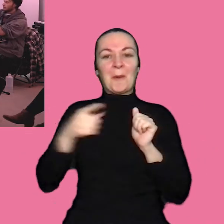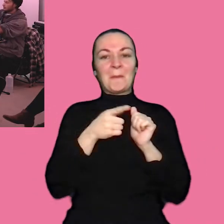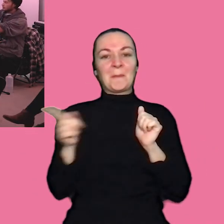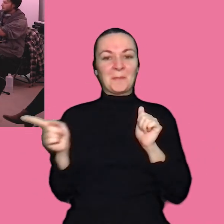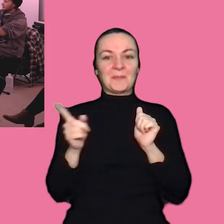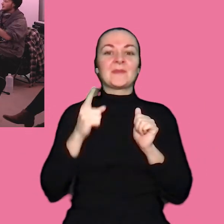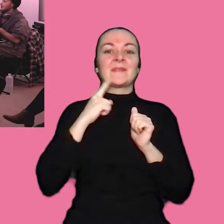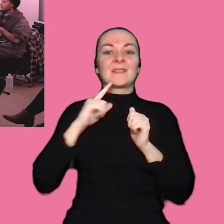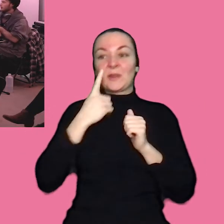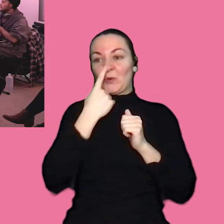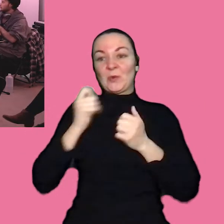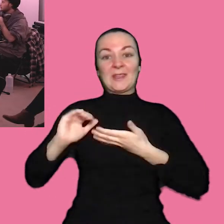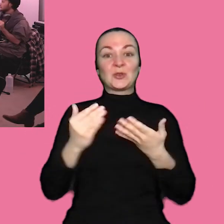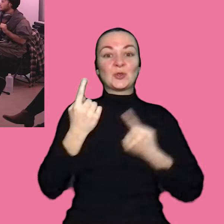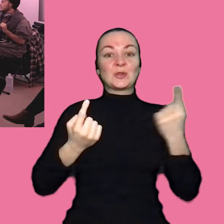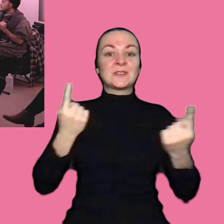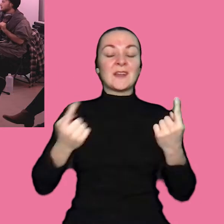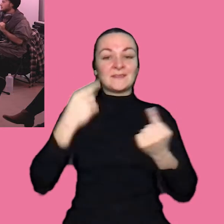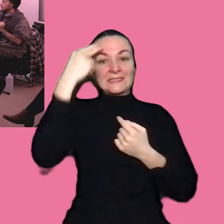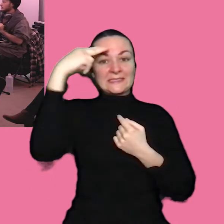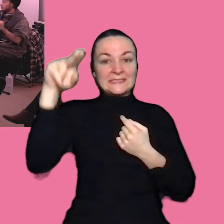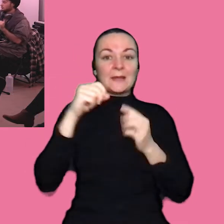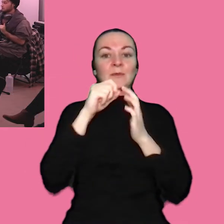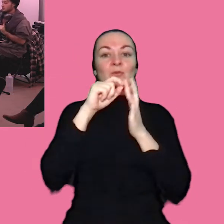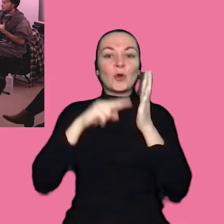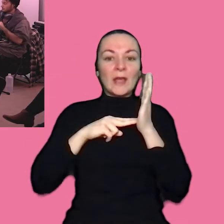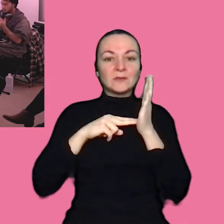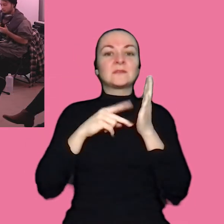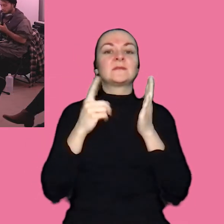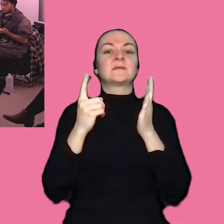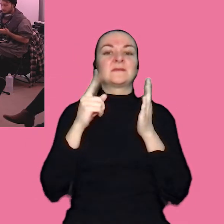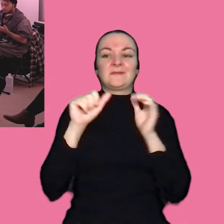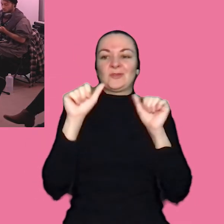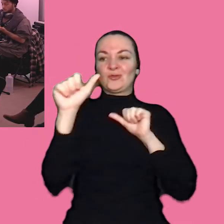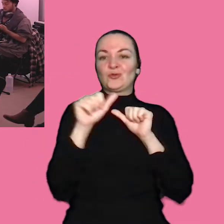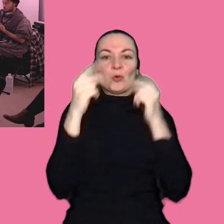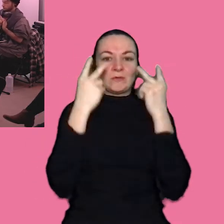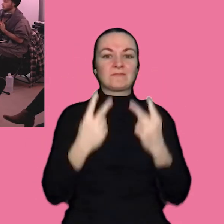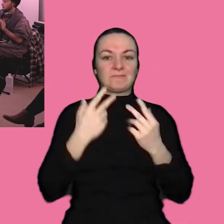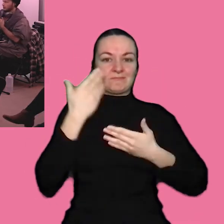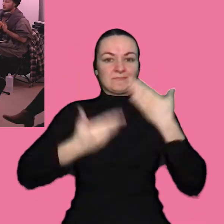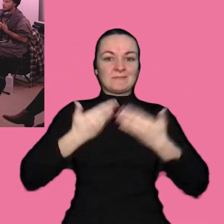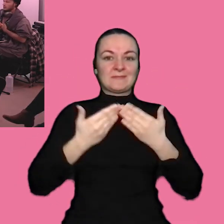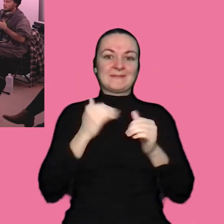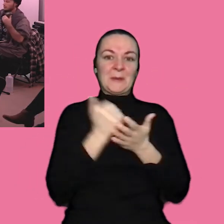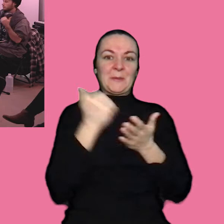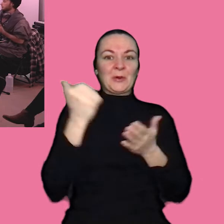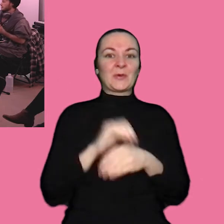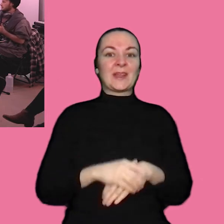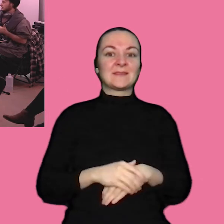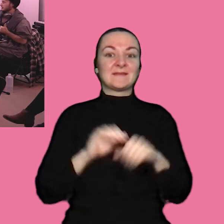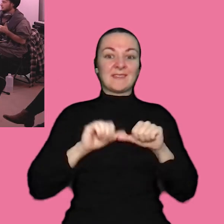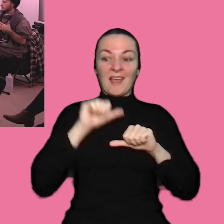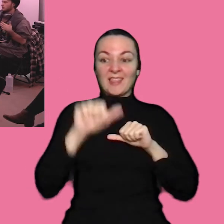lovely line of lovely people. If you could just introduce yourself, your name and your pronouns, a short visual description, that